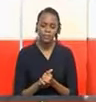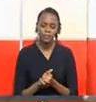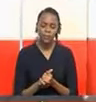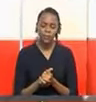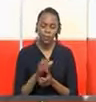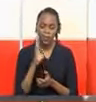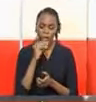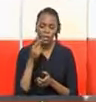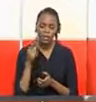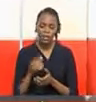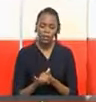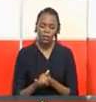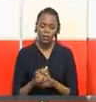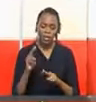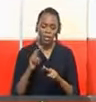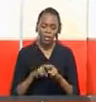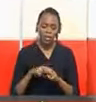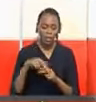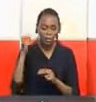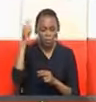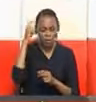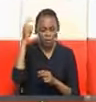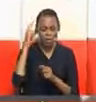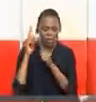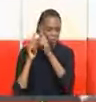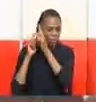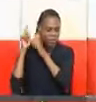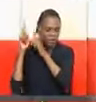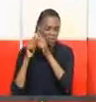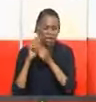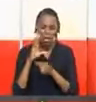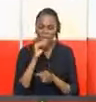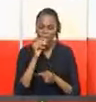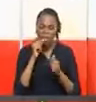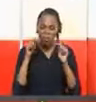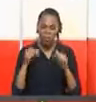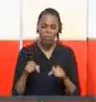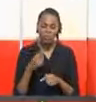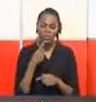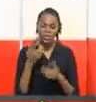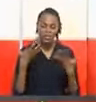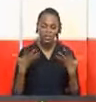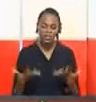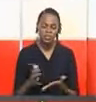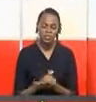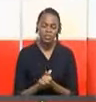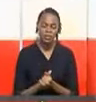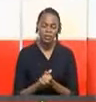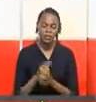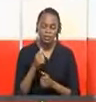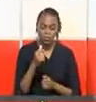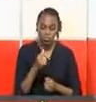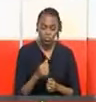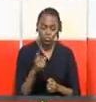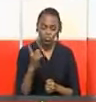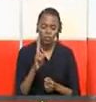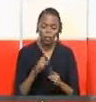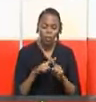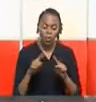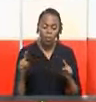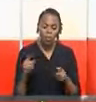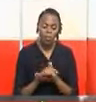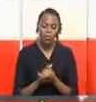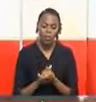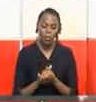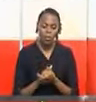Now this quote came into my mind when I was thinking about what to say here today, and I thought it was odd, but after